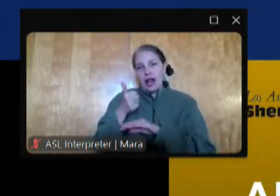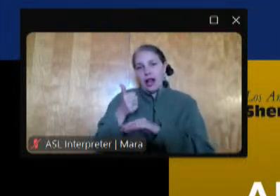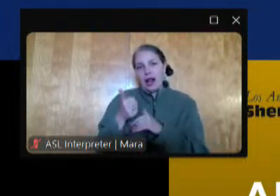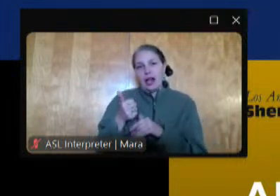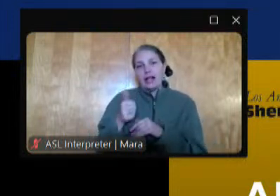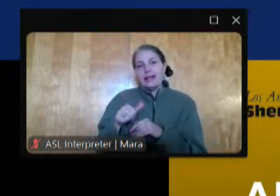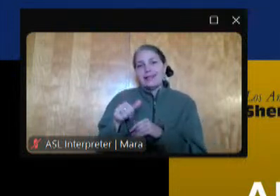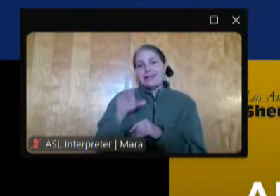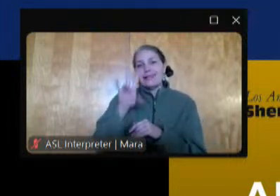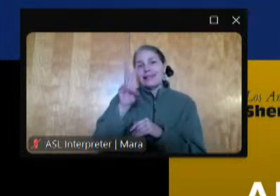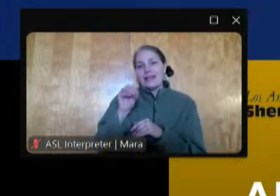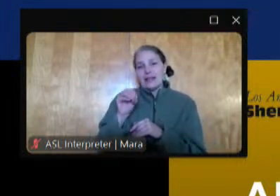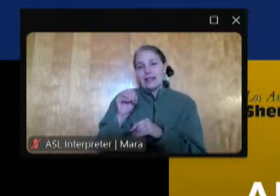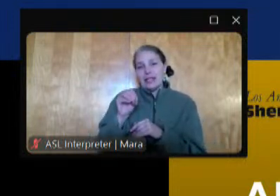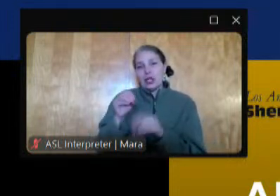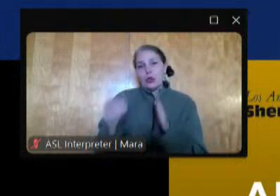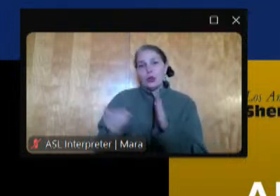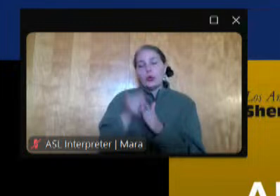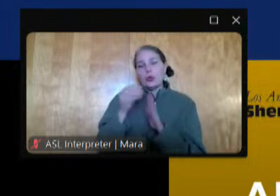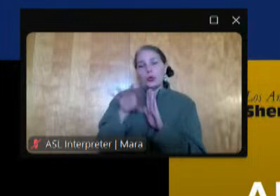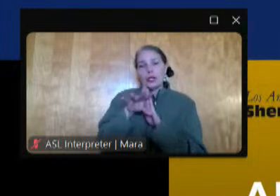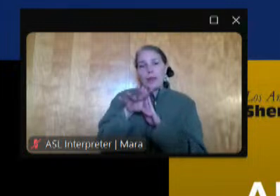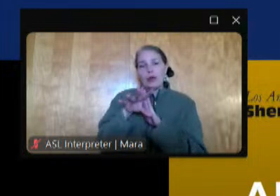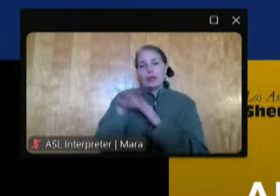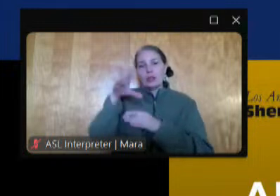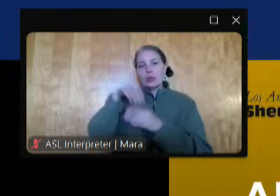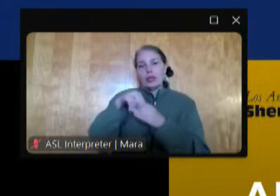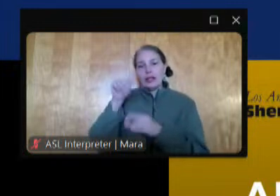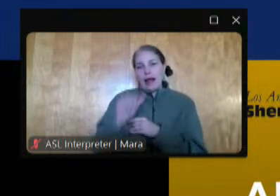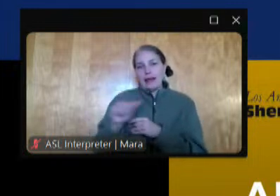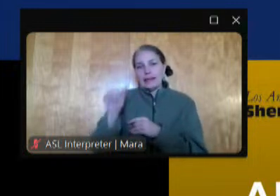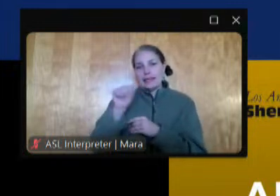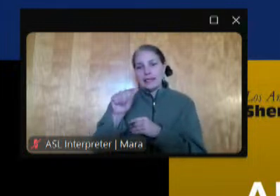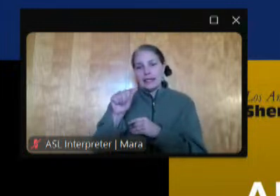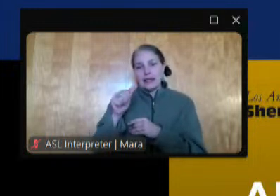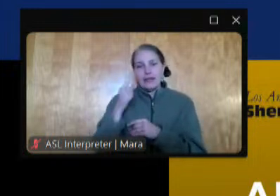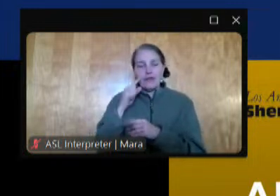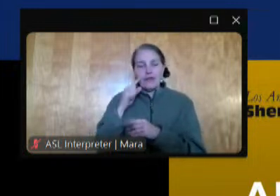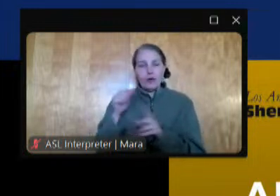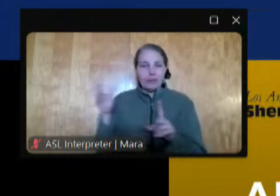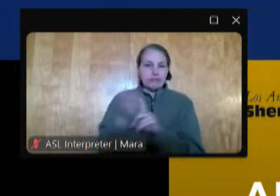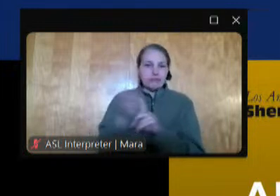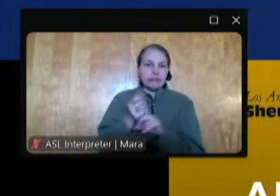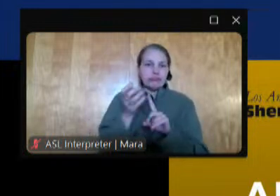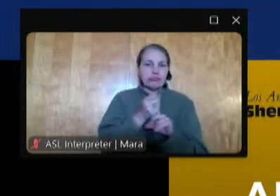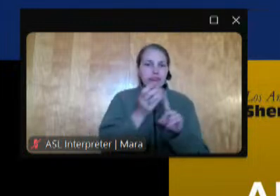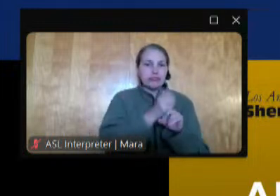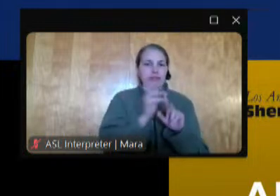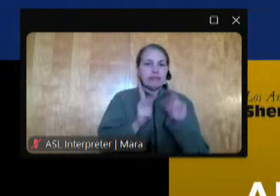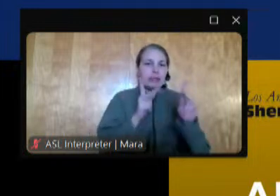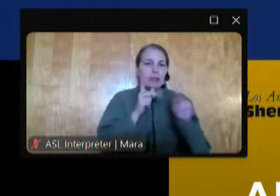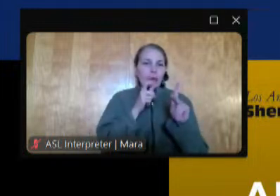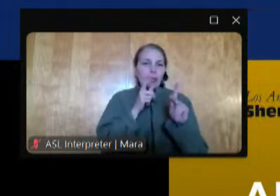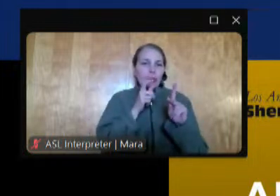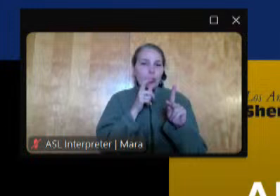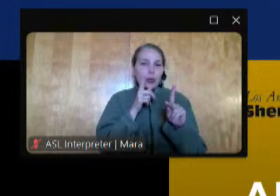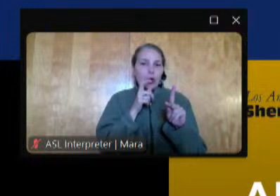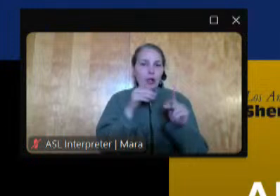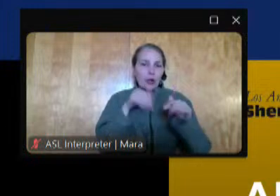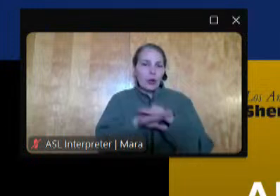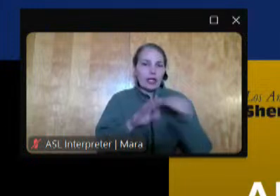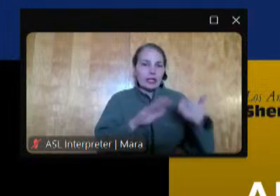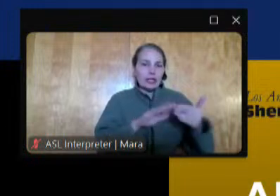new cameras in Altadena to apprehend people that are coming into the area to take opportunities against our